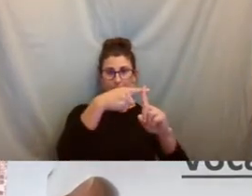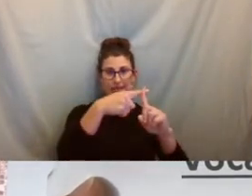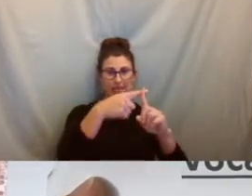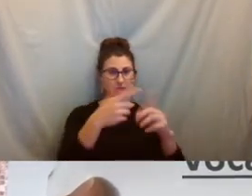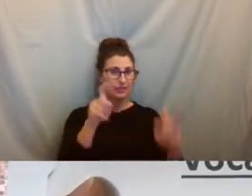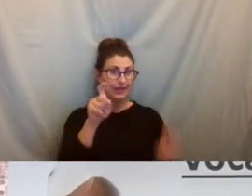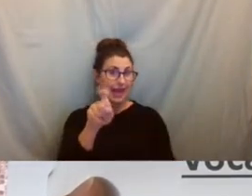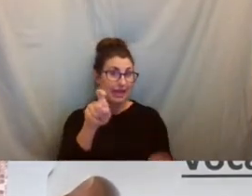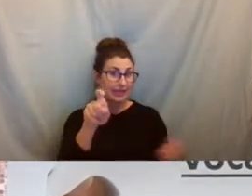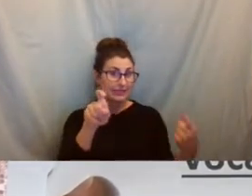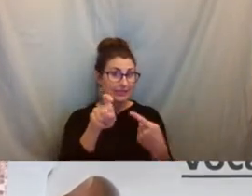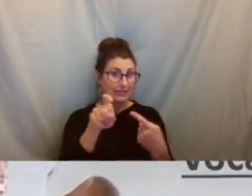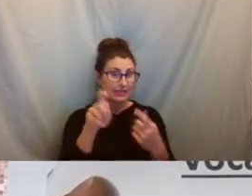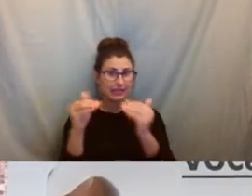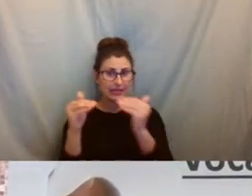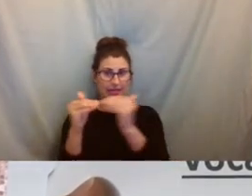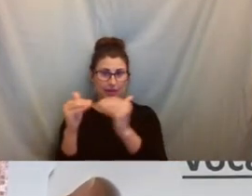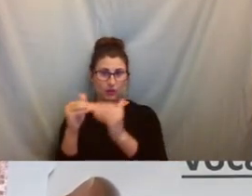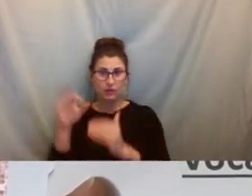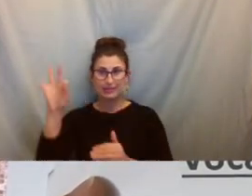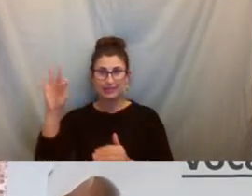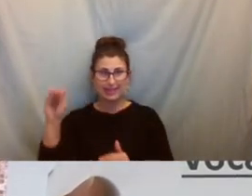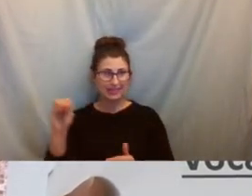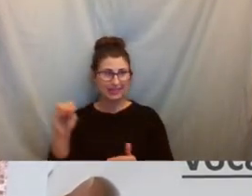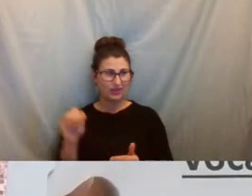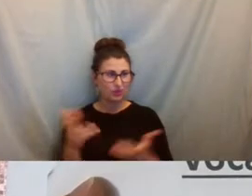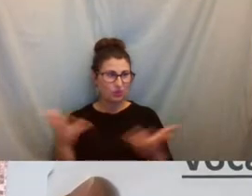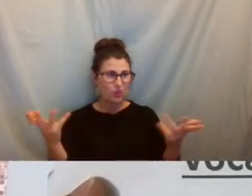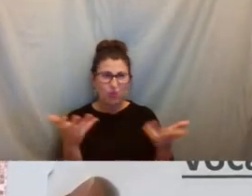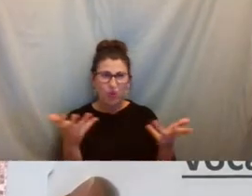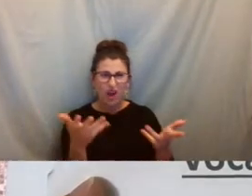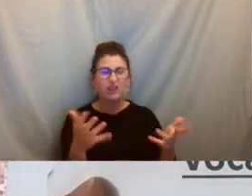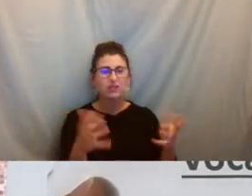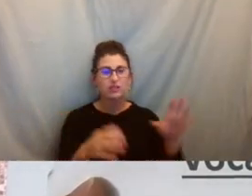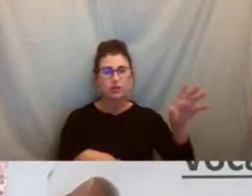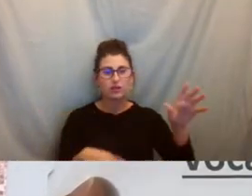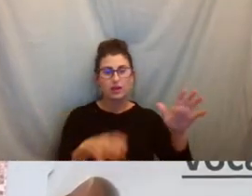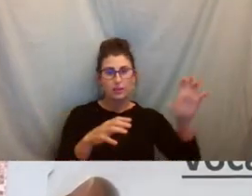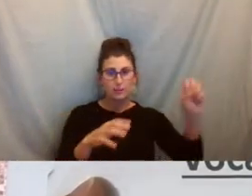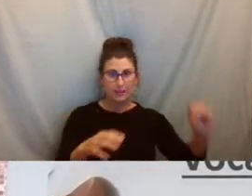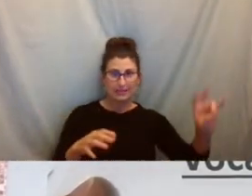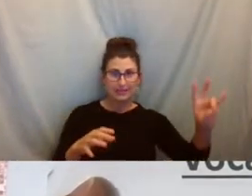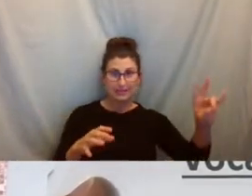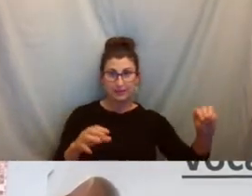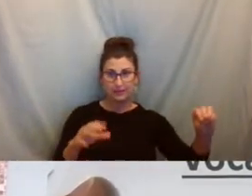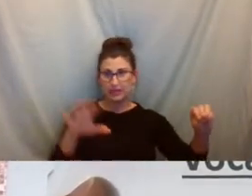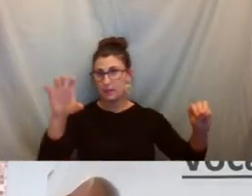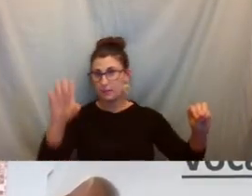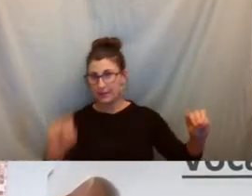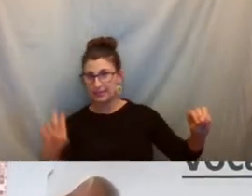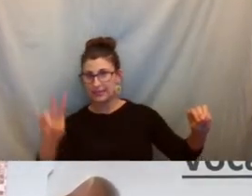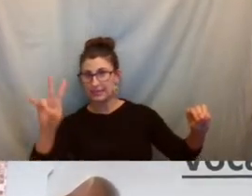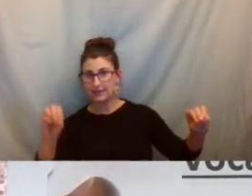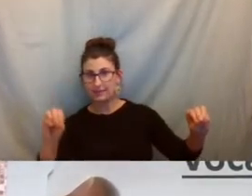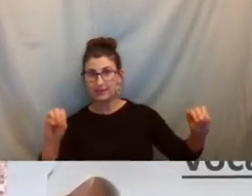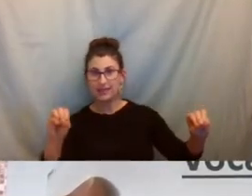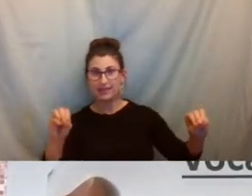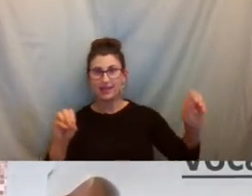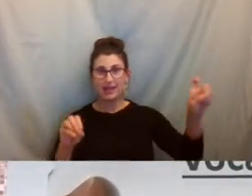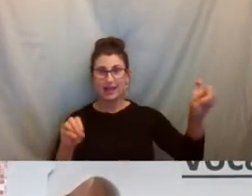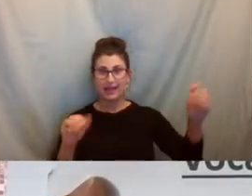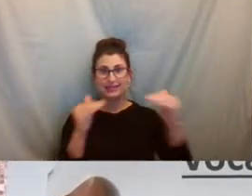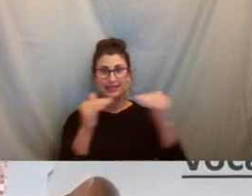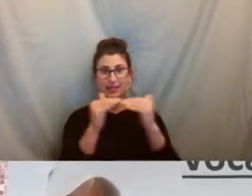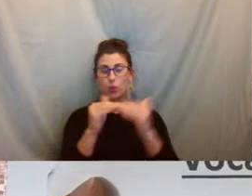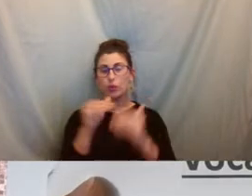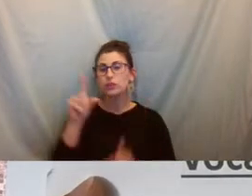equals 90. That what is your unknown. So you do minus 70, x